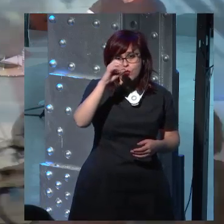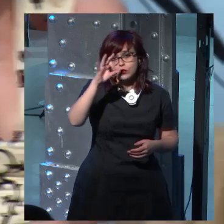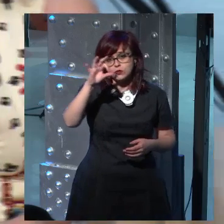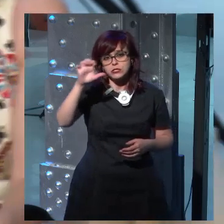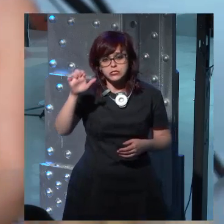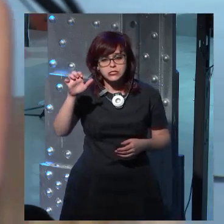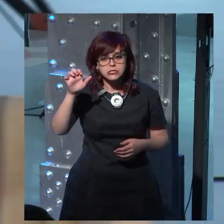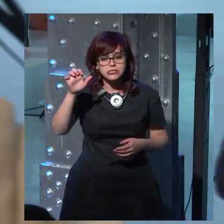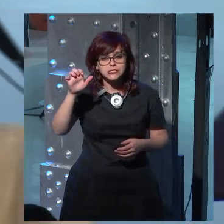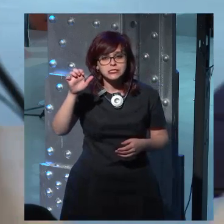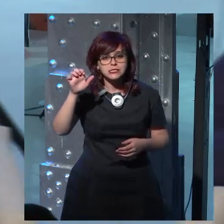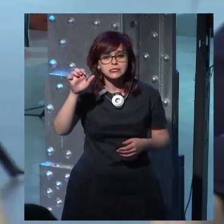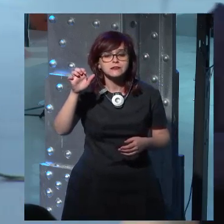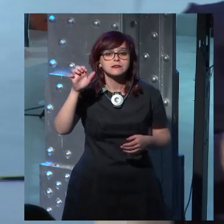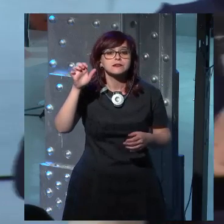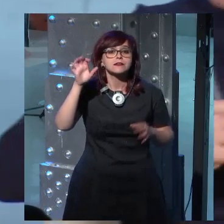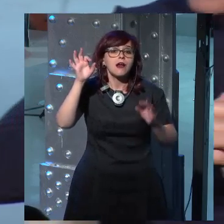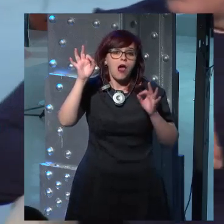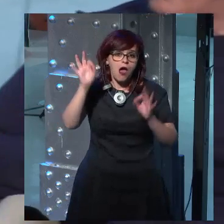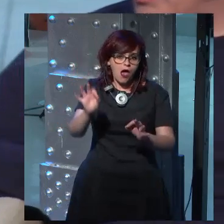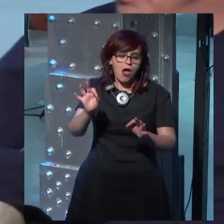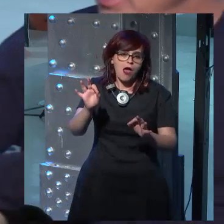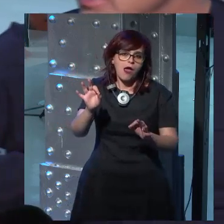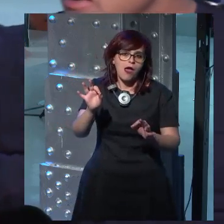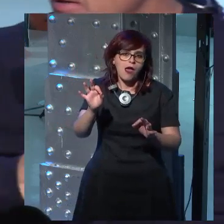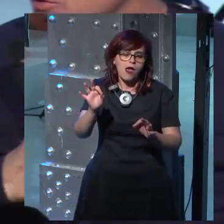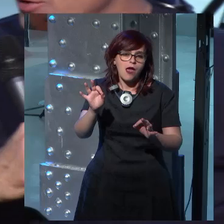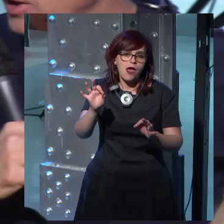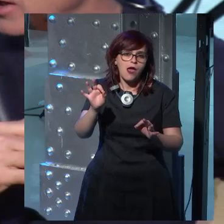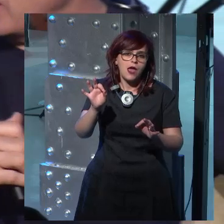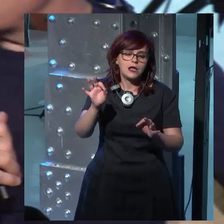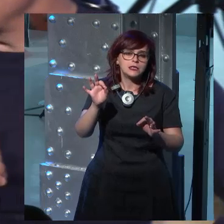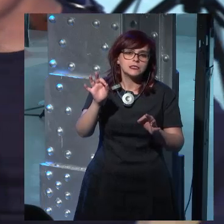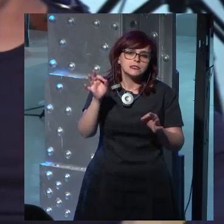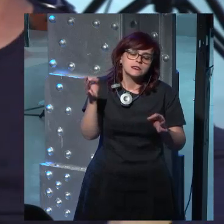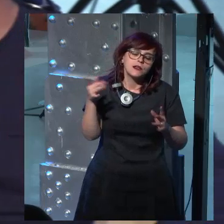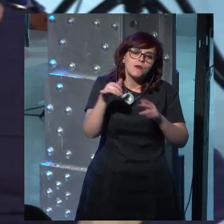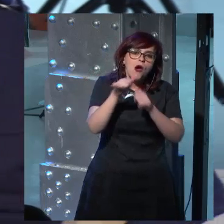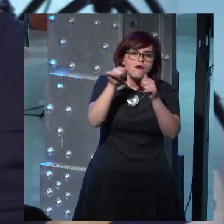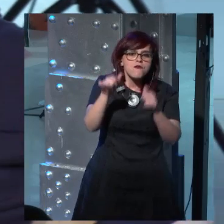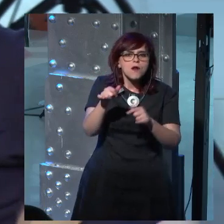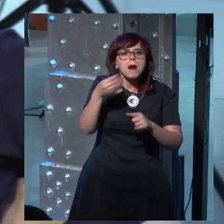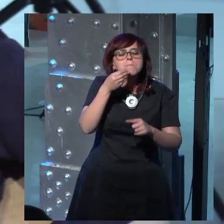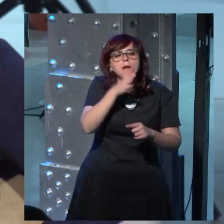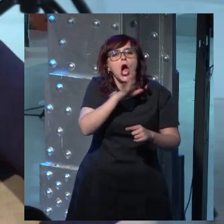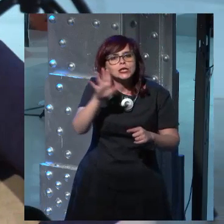more well-formed, more finely formed, I believe, but he does have a journey in season 3.